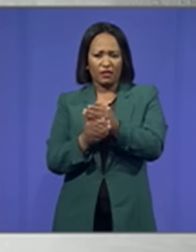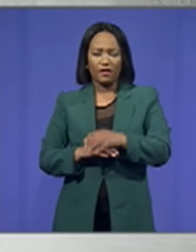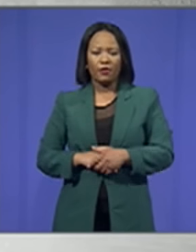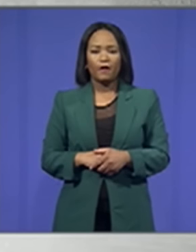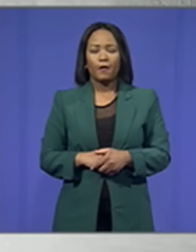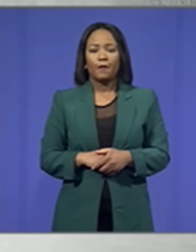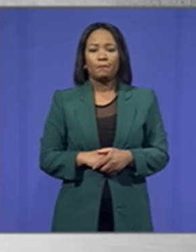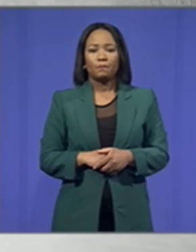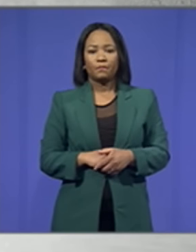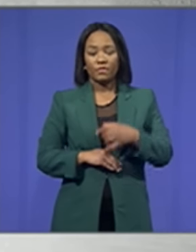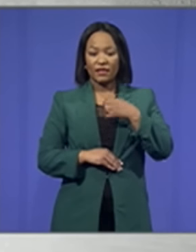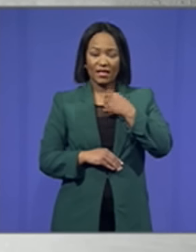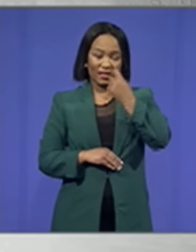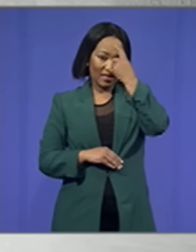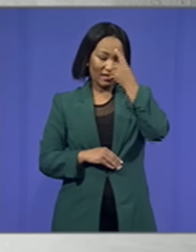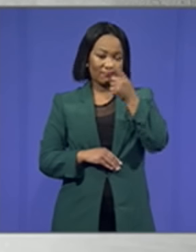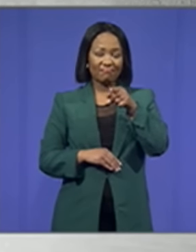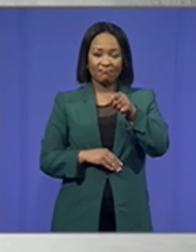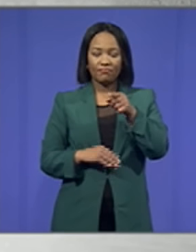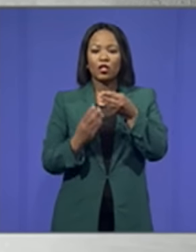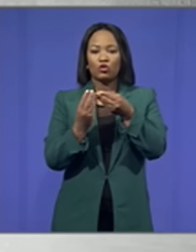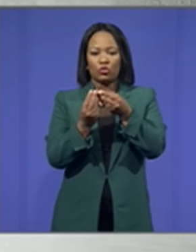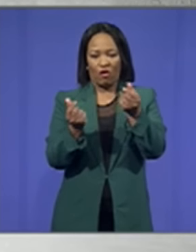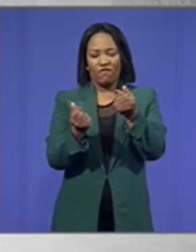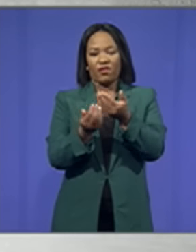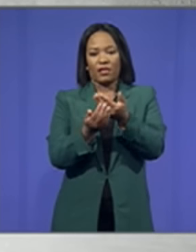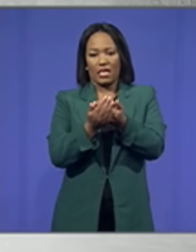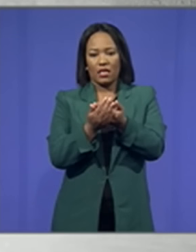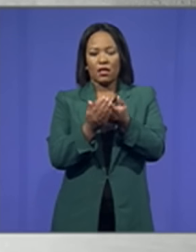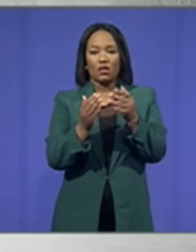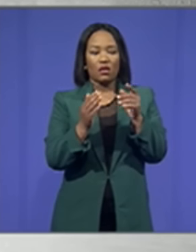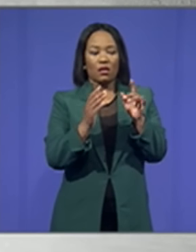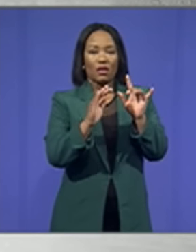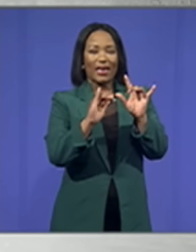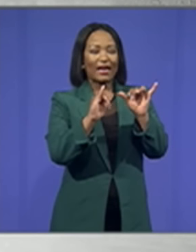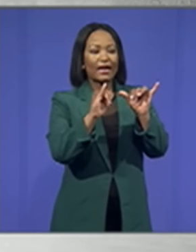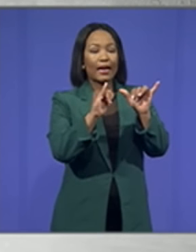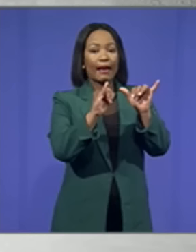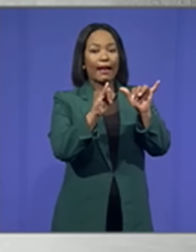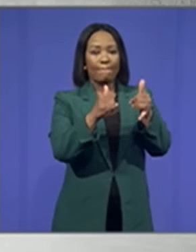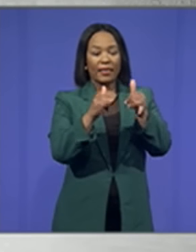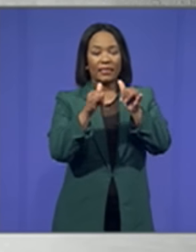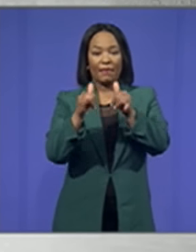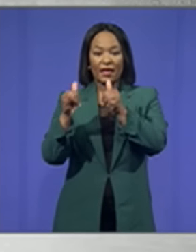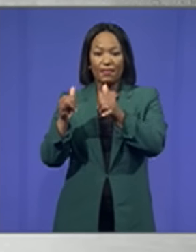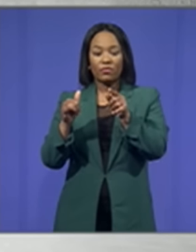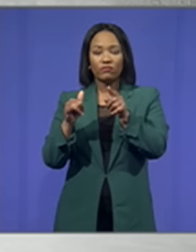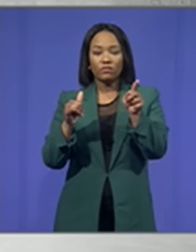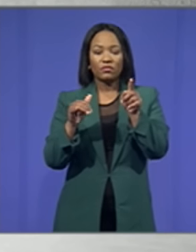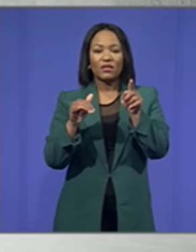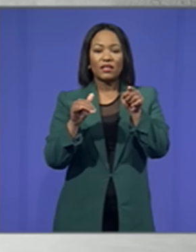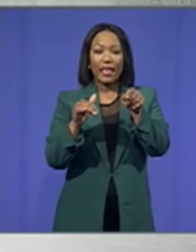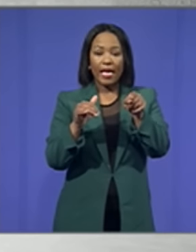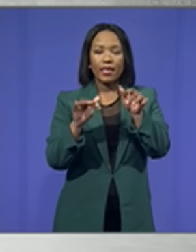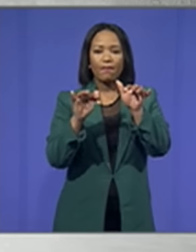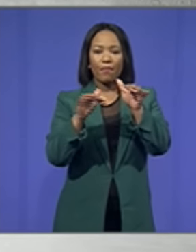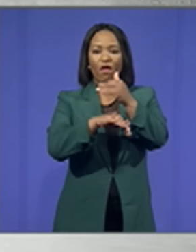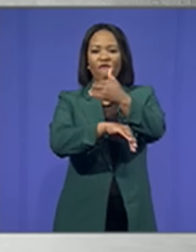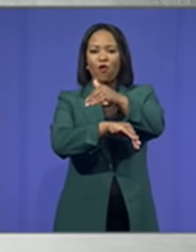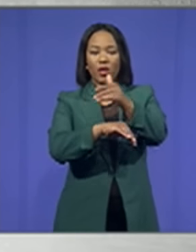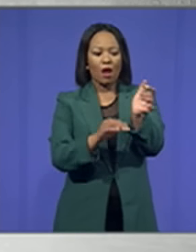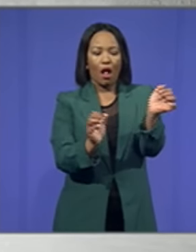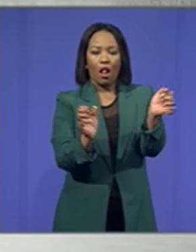gore go tla nna le tharabollo ka gore go na le di-company tse di hirileng melata ya kontle e sena makwalo